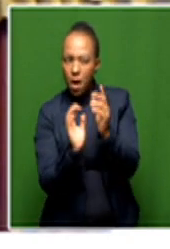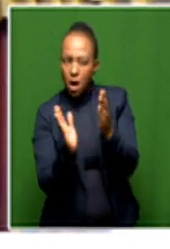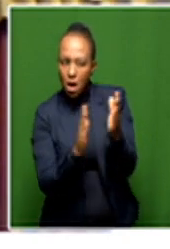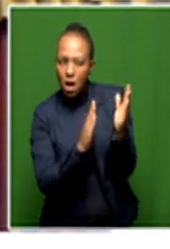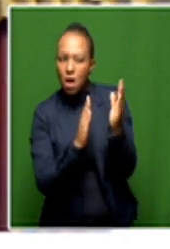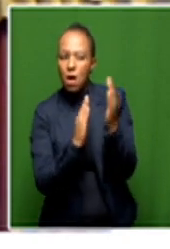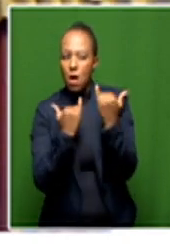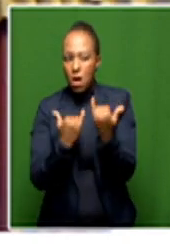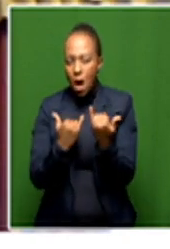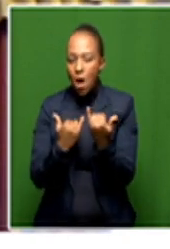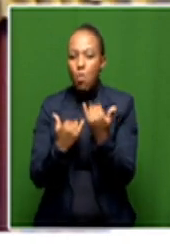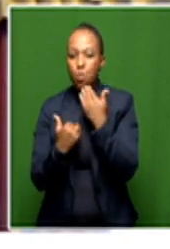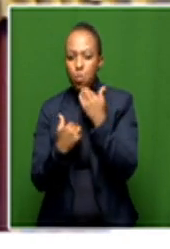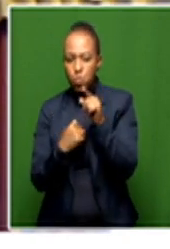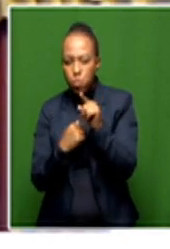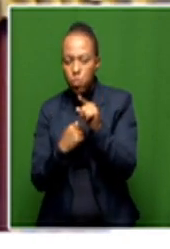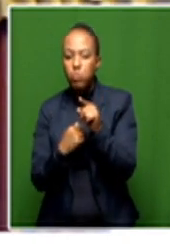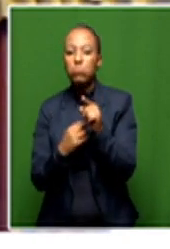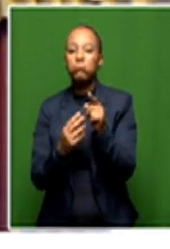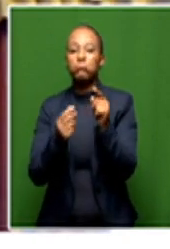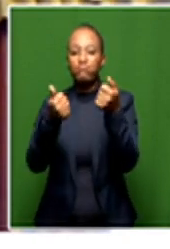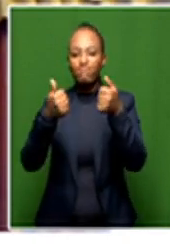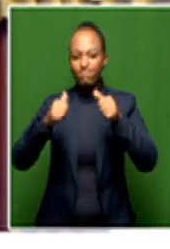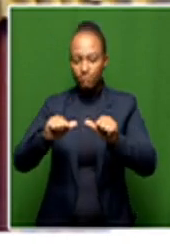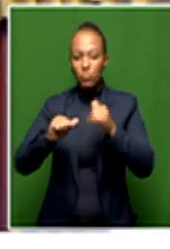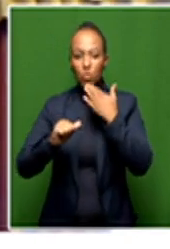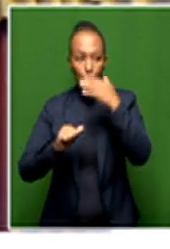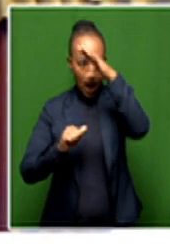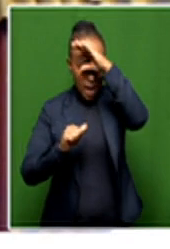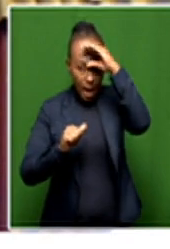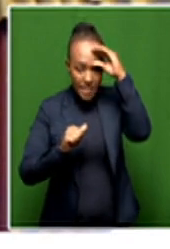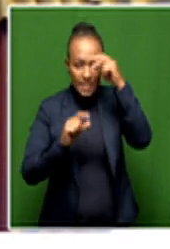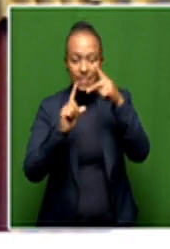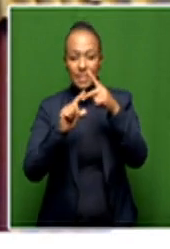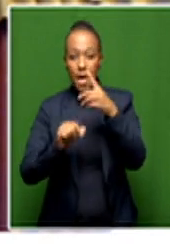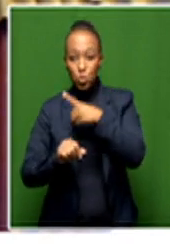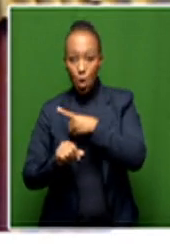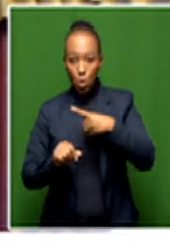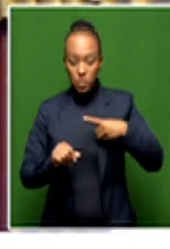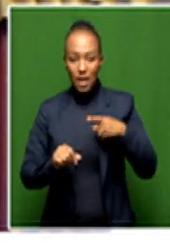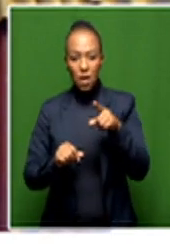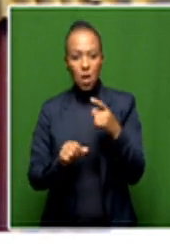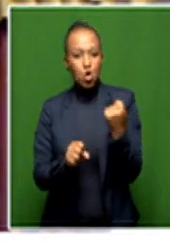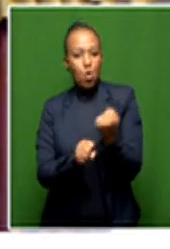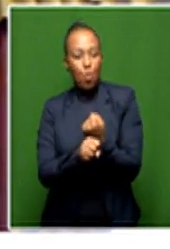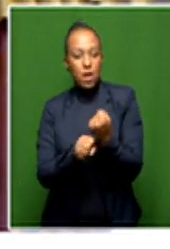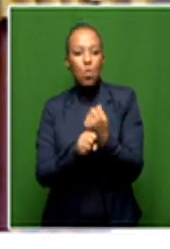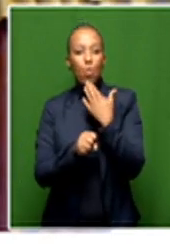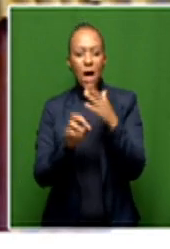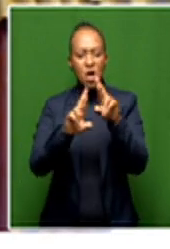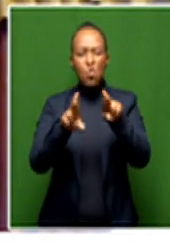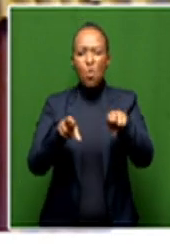for argument's sake, you're now going to go to nurses and doctors not working in those medical